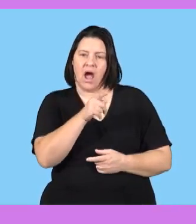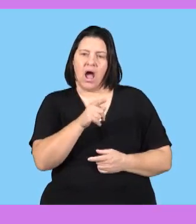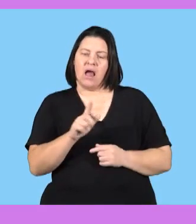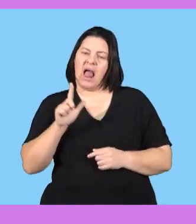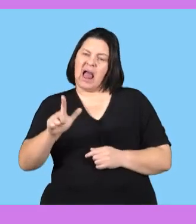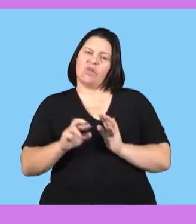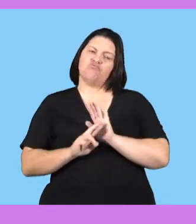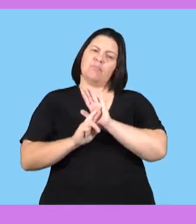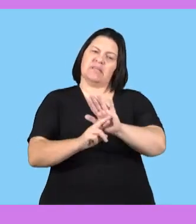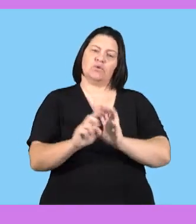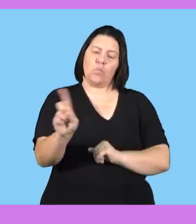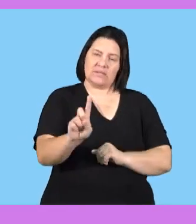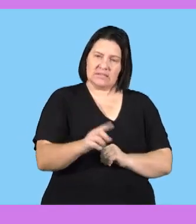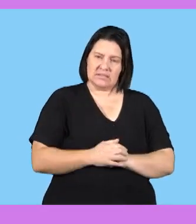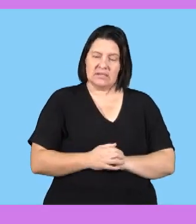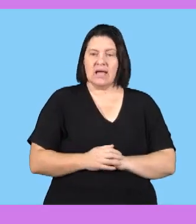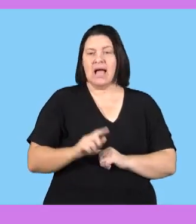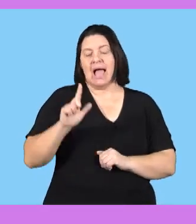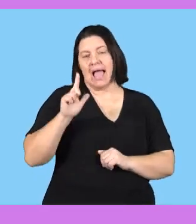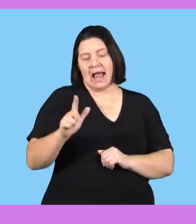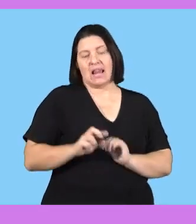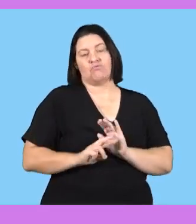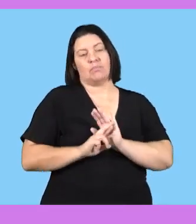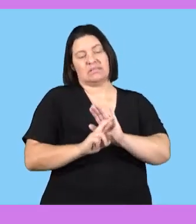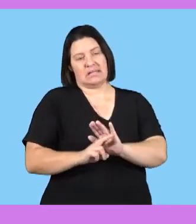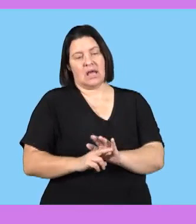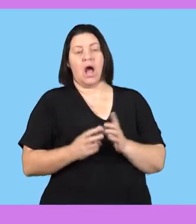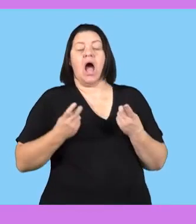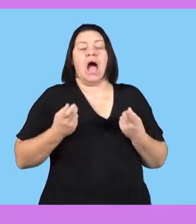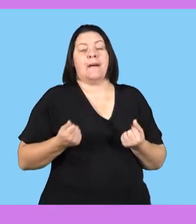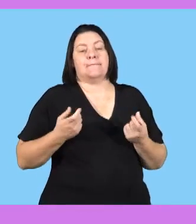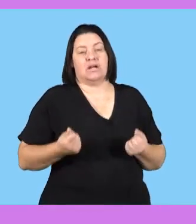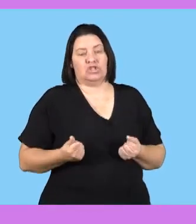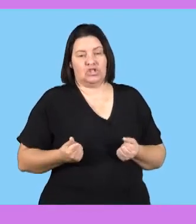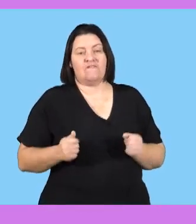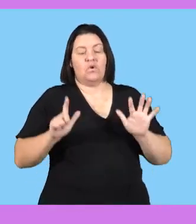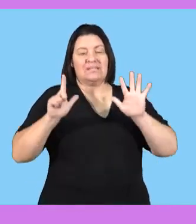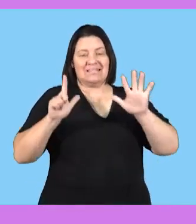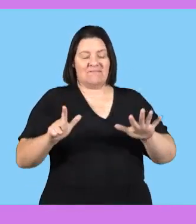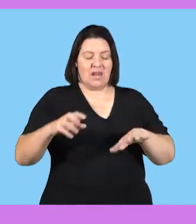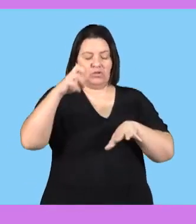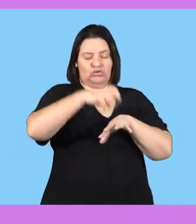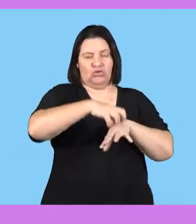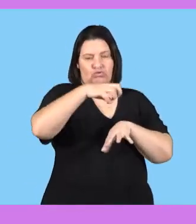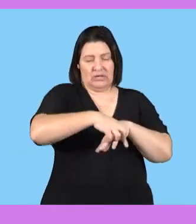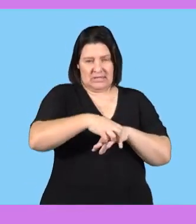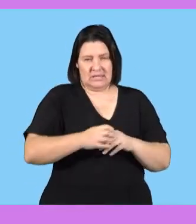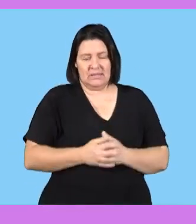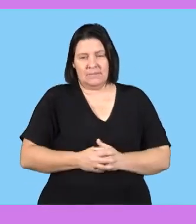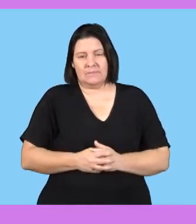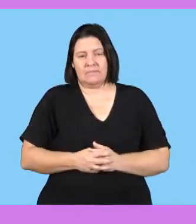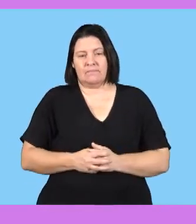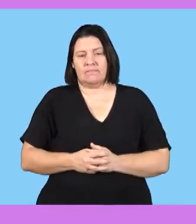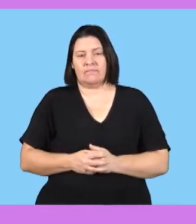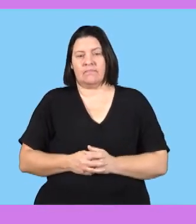symbol represent? So in this case, L represents the cost for 7 pieces